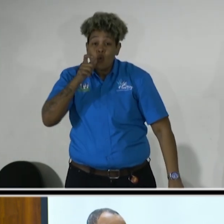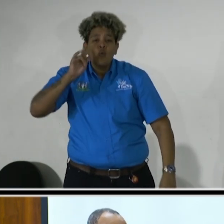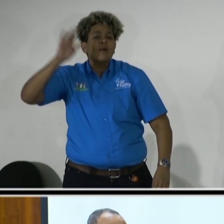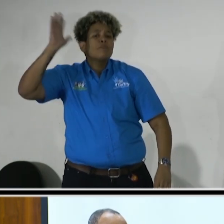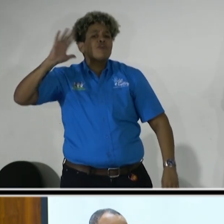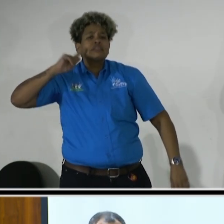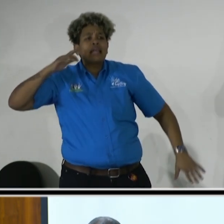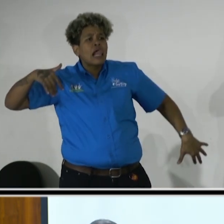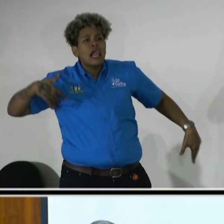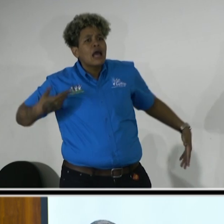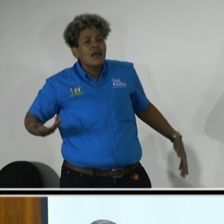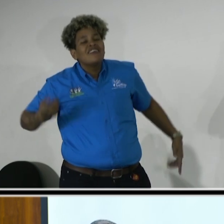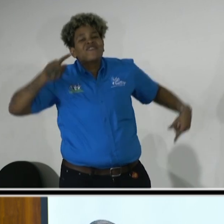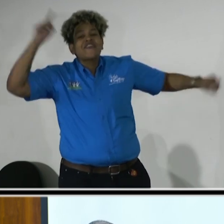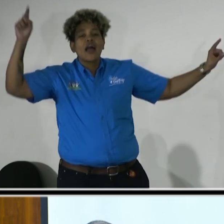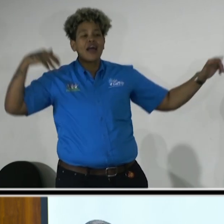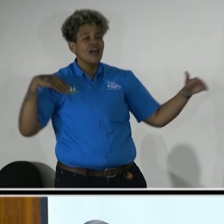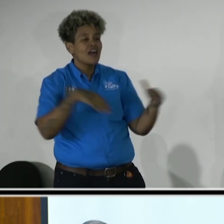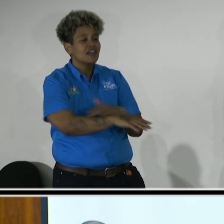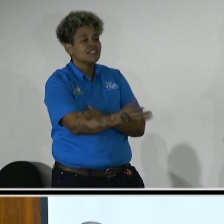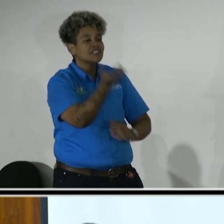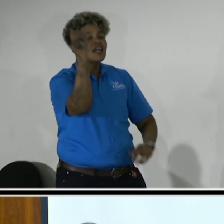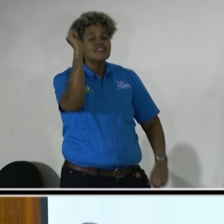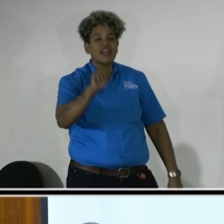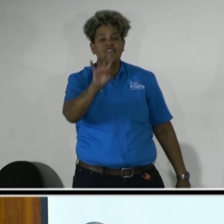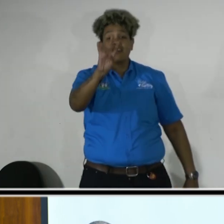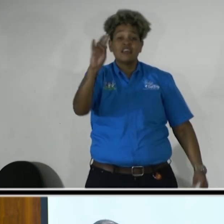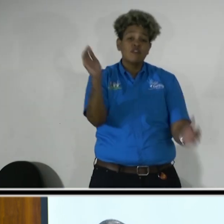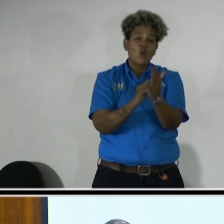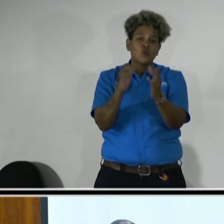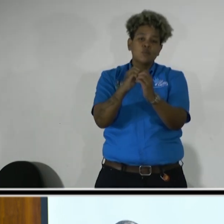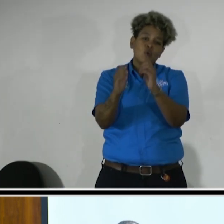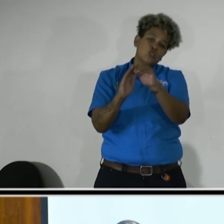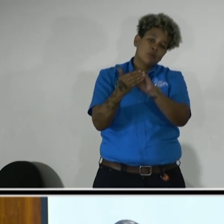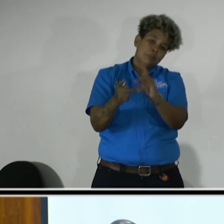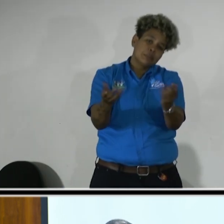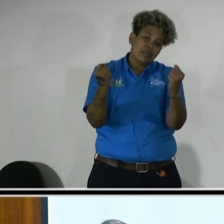not be impacted are now impacted under this arrangement,